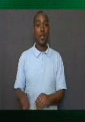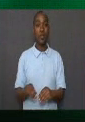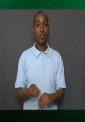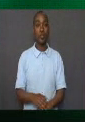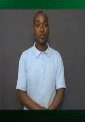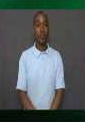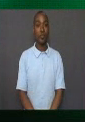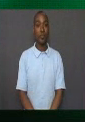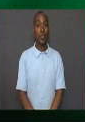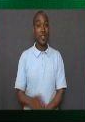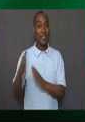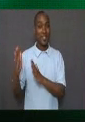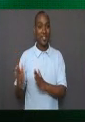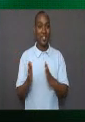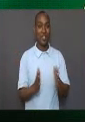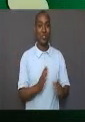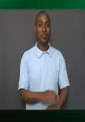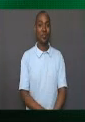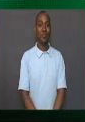Students, let's get ready.